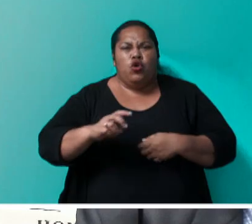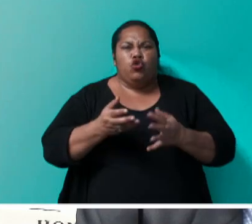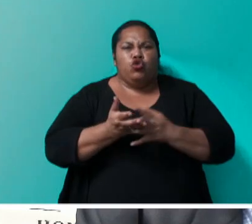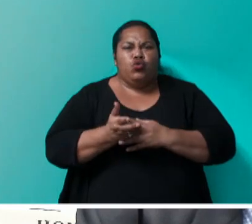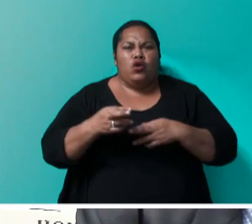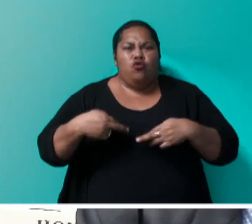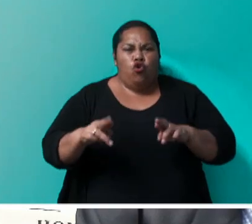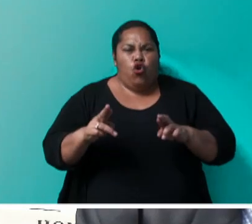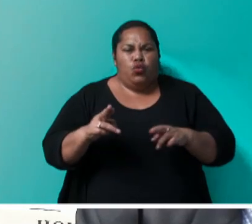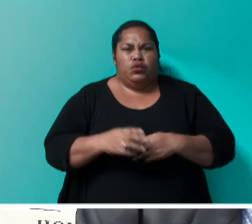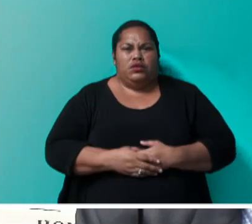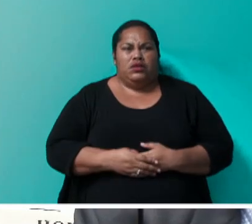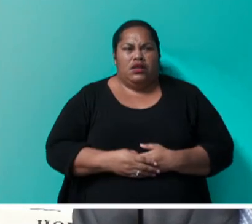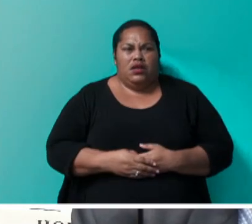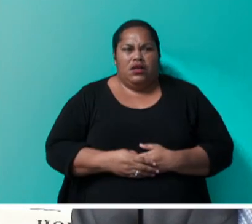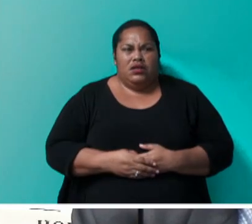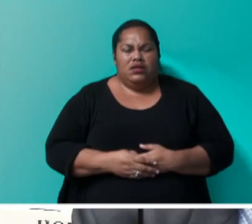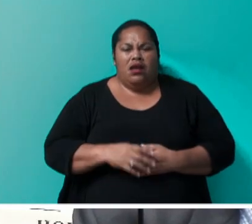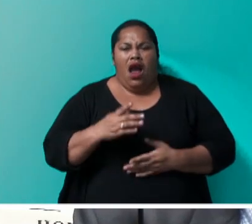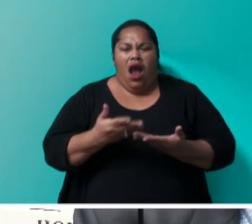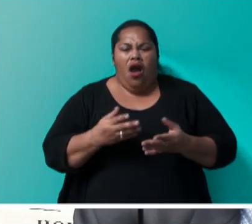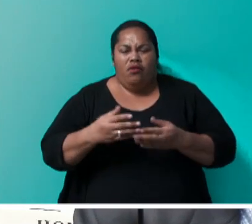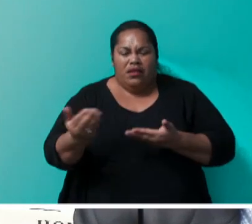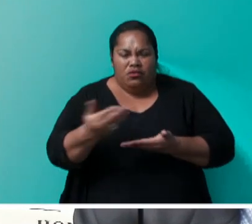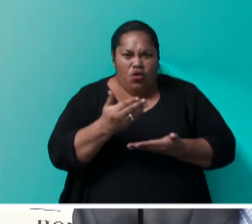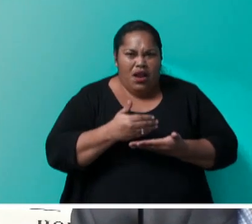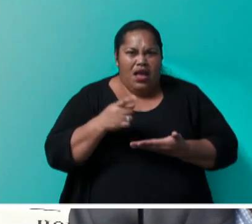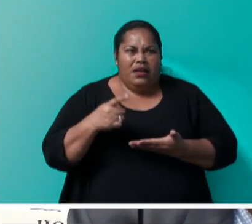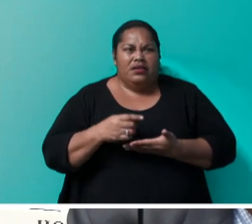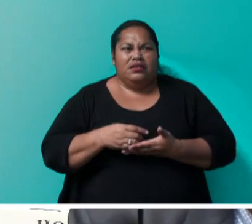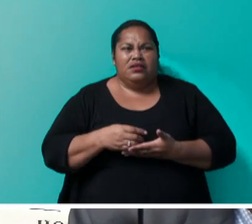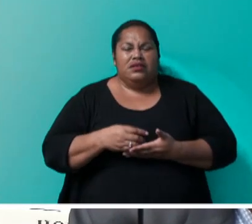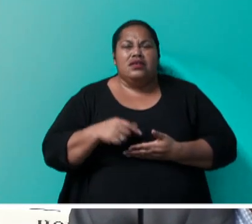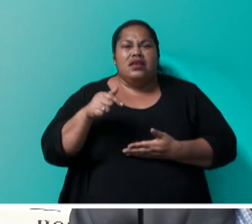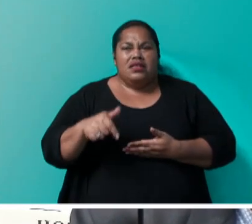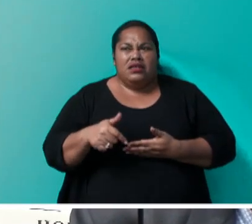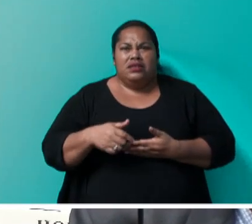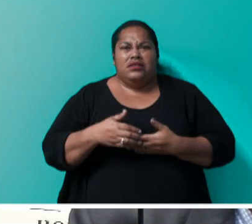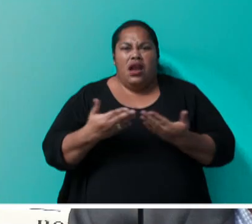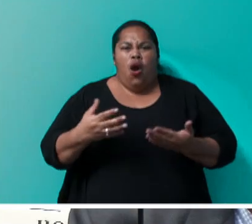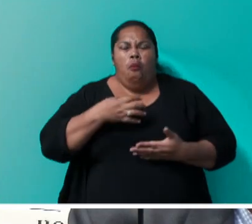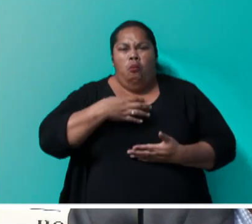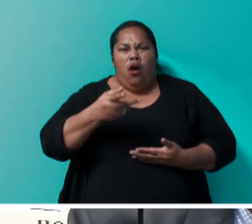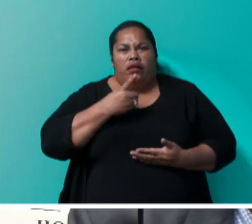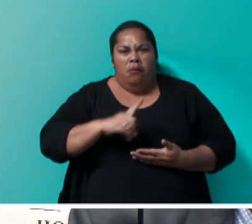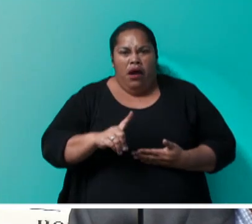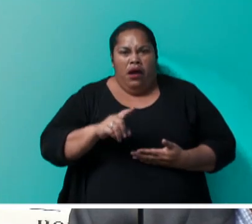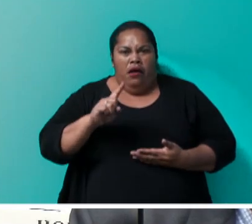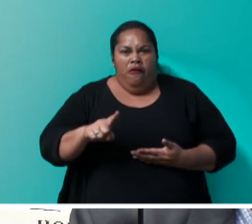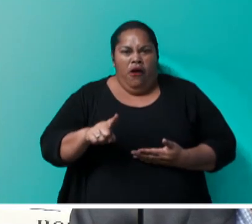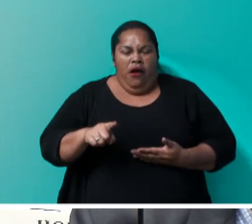mechanical harvesters and the gradual shift away from rail, there is now greater demand for upgrading infield